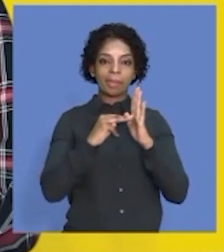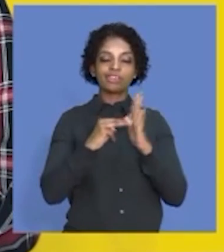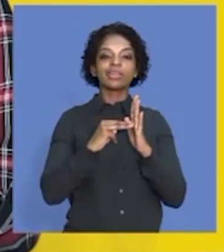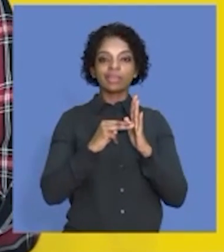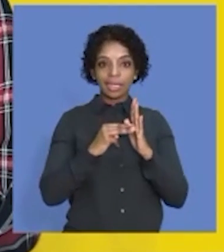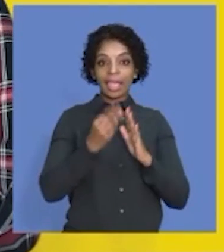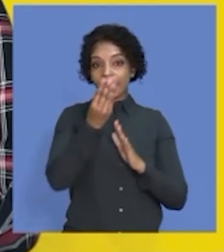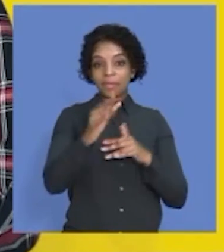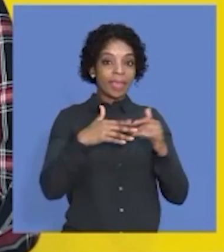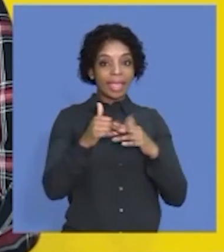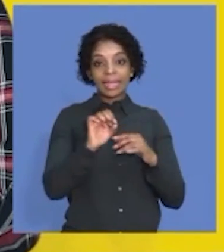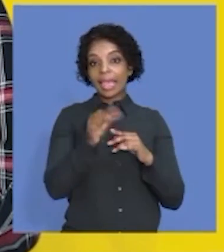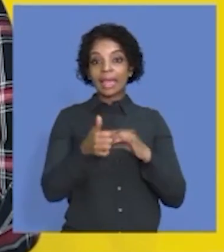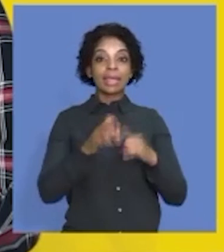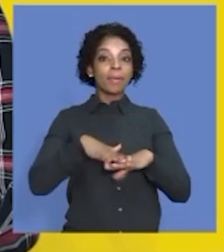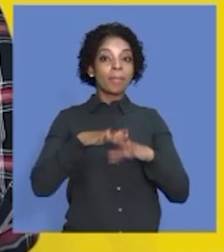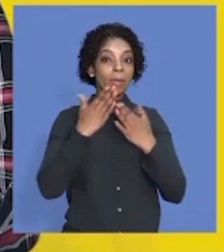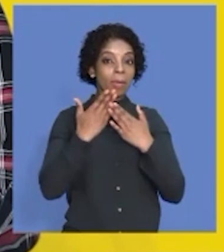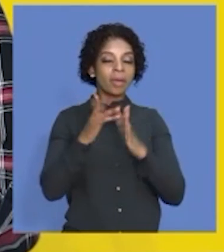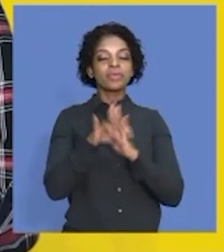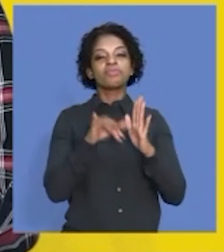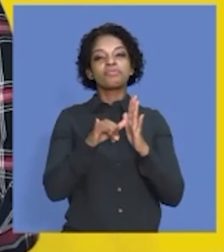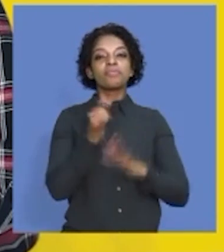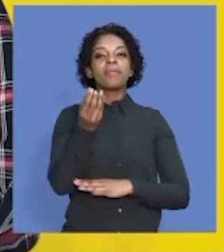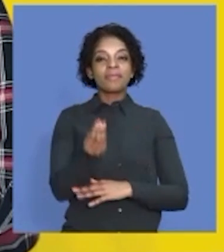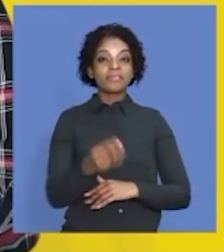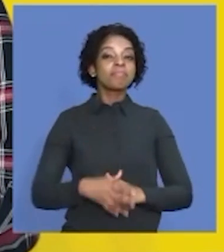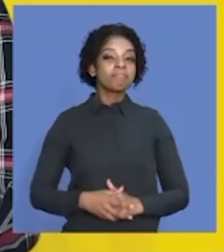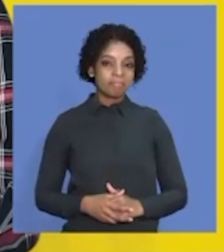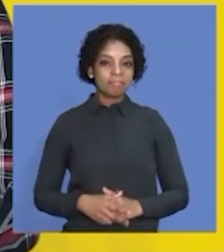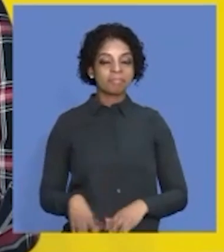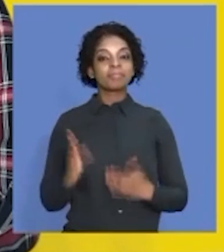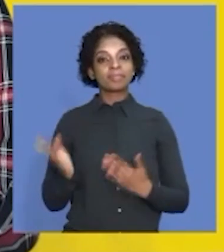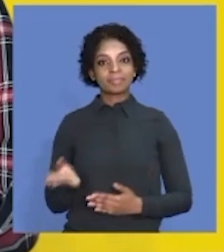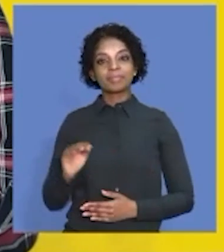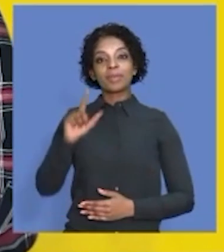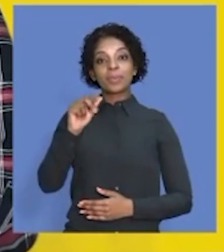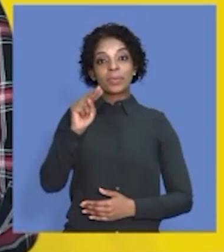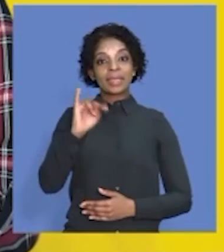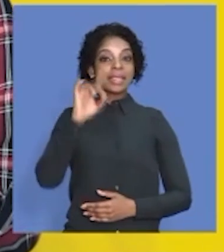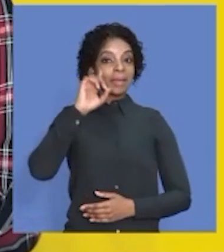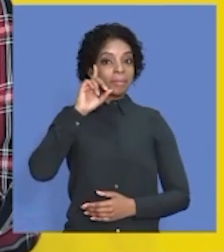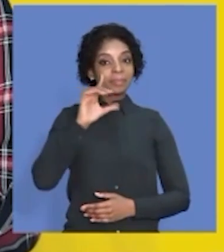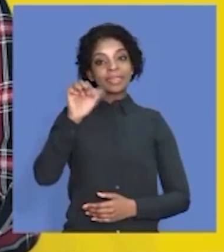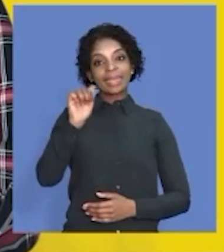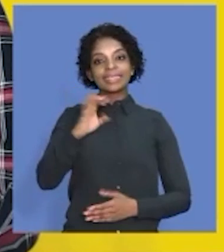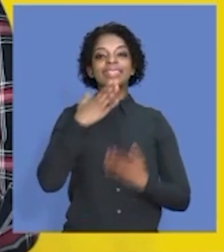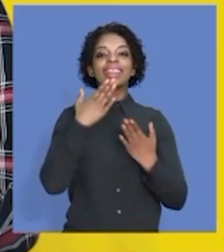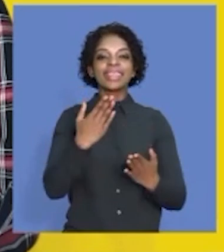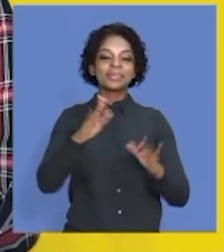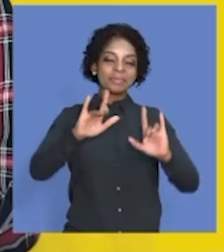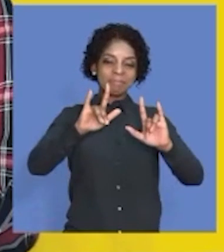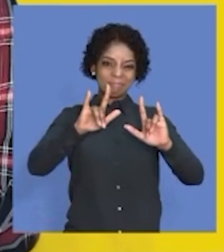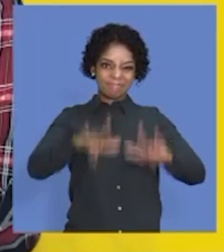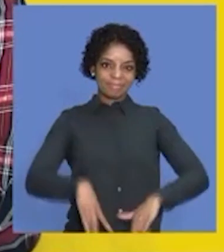www.wozamatrix.co.za, as well as if you missed any of the lessons, they are available on our YouTube channel as well. From me, Luni, Pumza, and